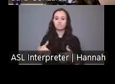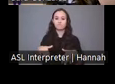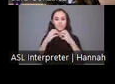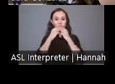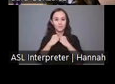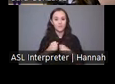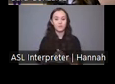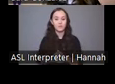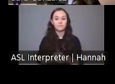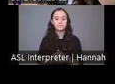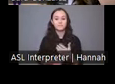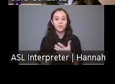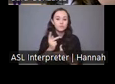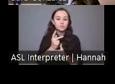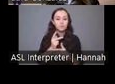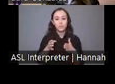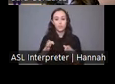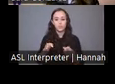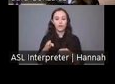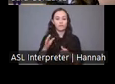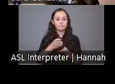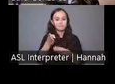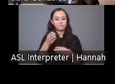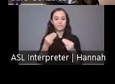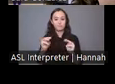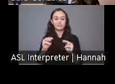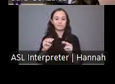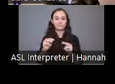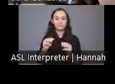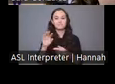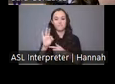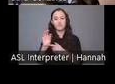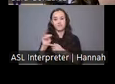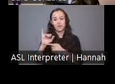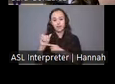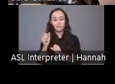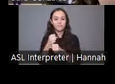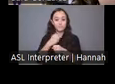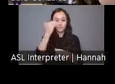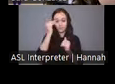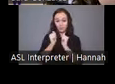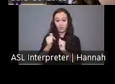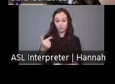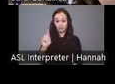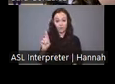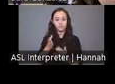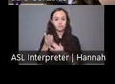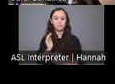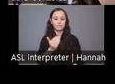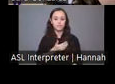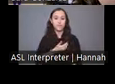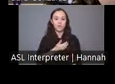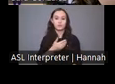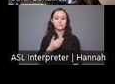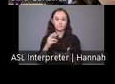principal way that field methods in indigenous archaeology creates knowledge with Grand Ronde is through our community-based research protocol.